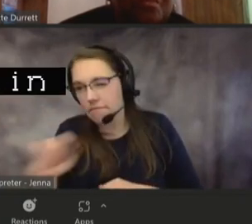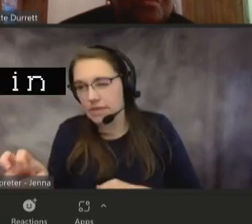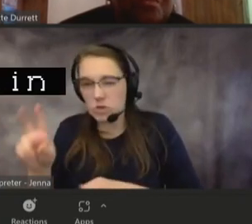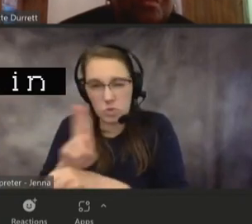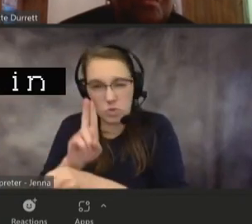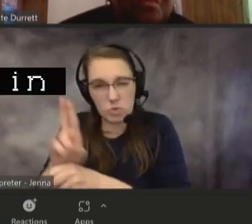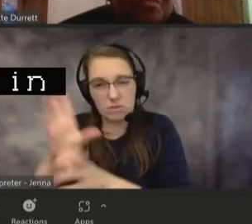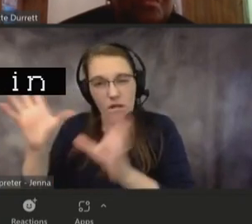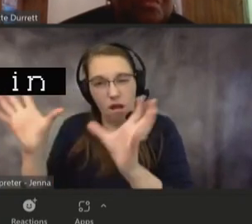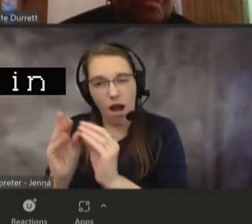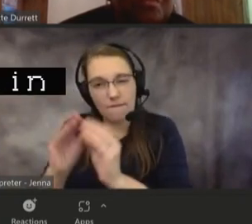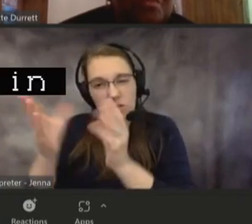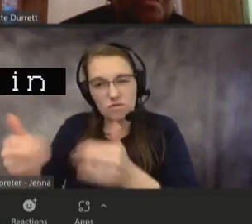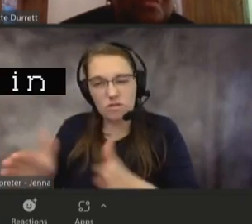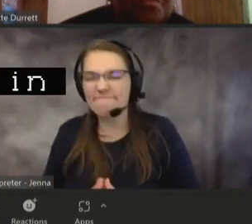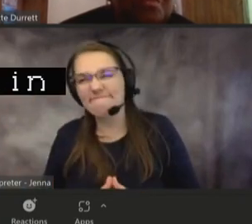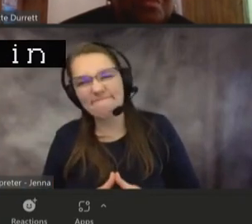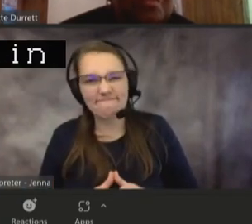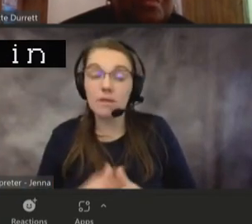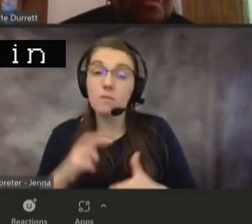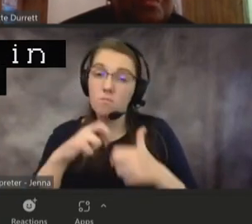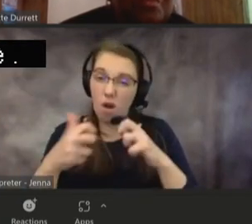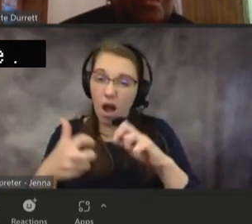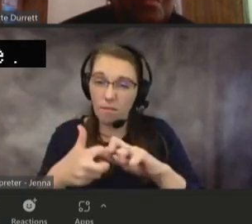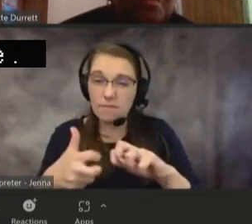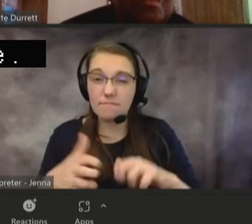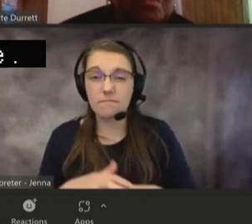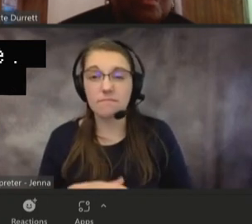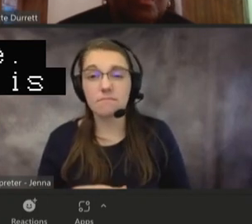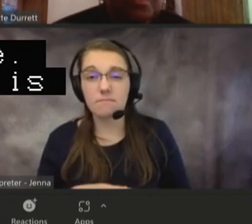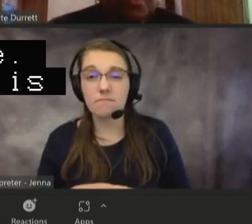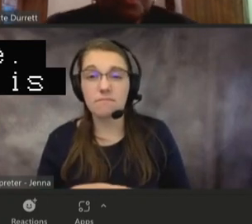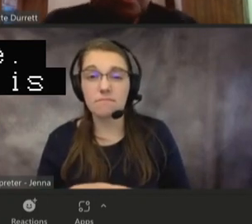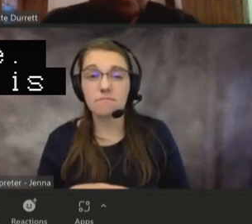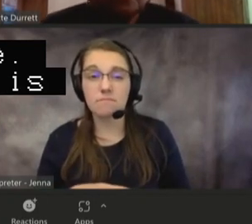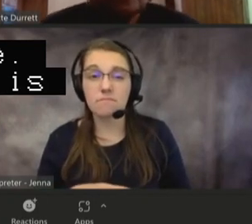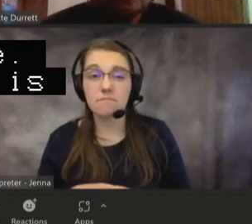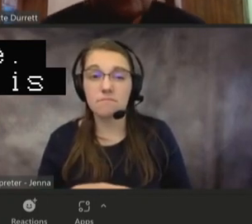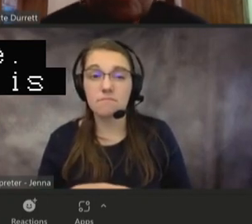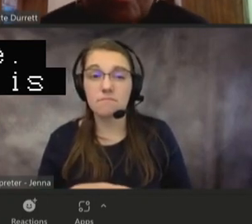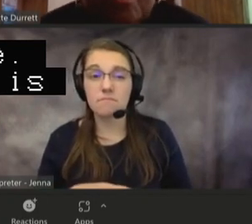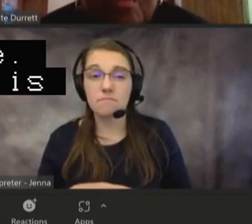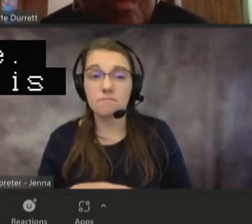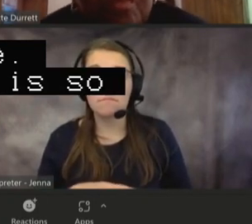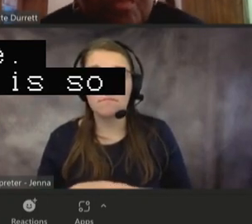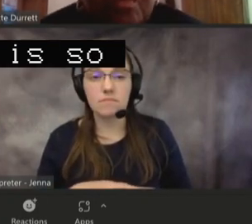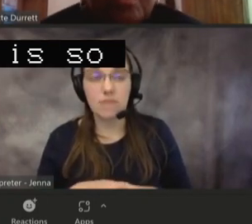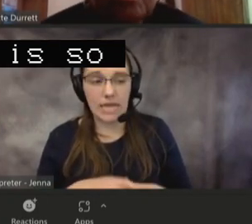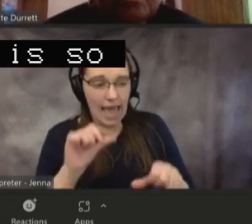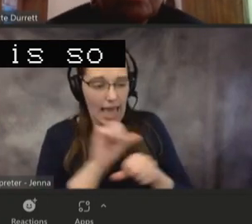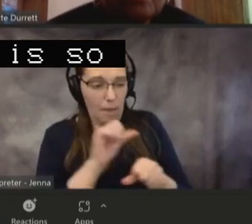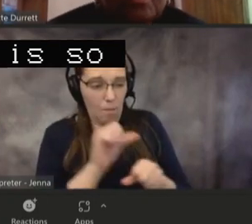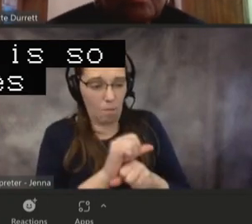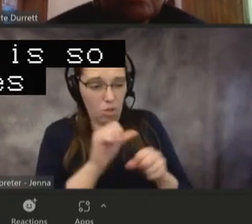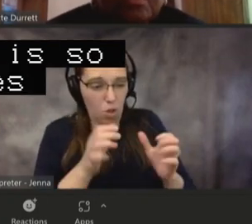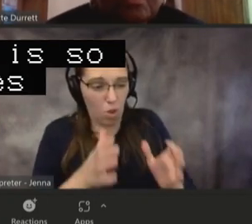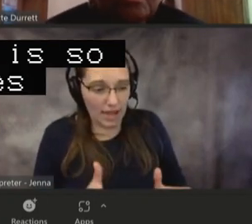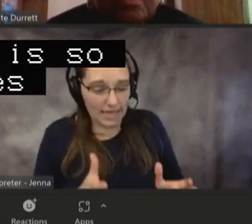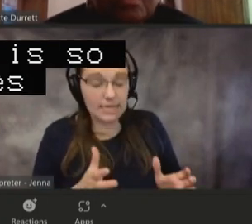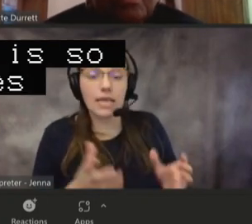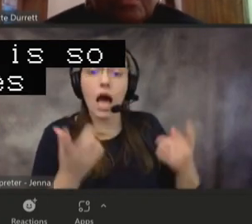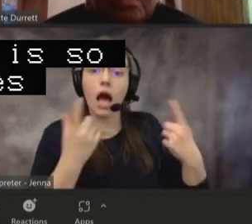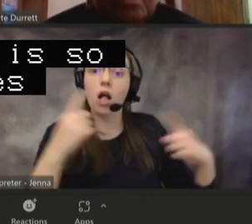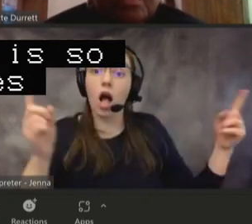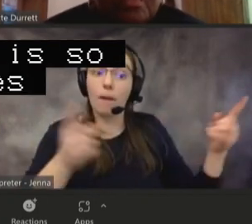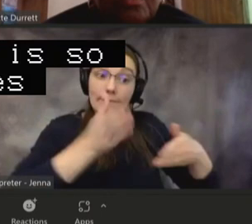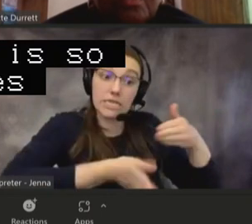goes on with employees in accomplishing the work informally as well